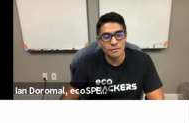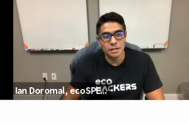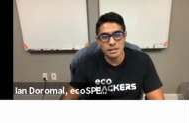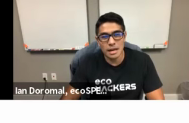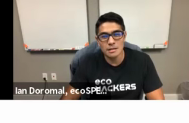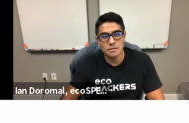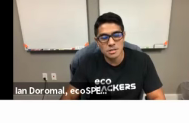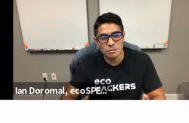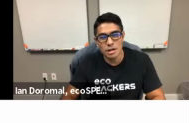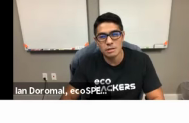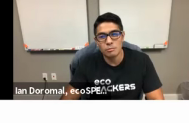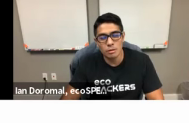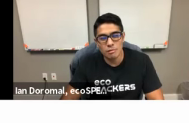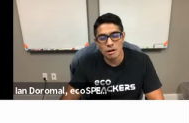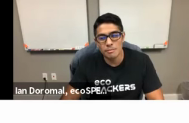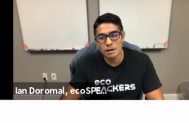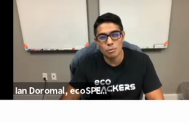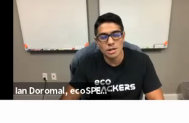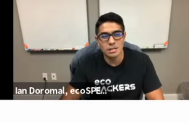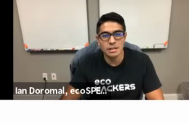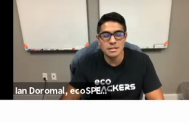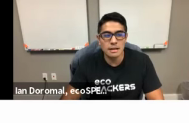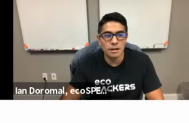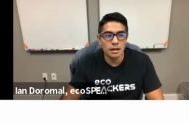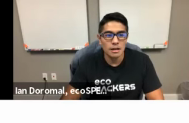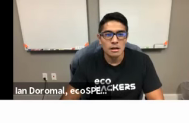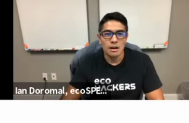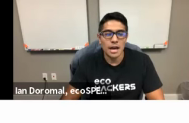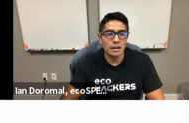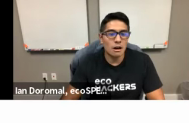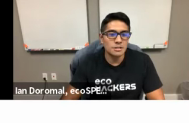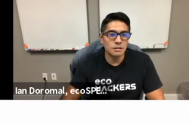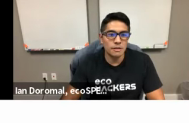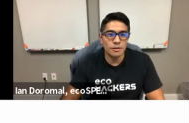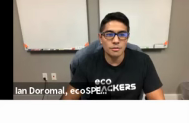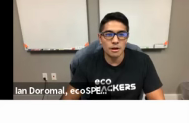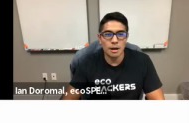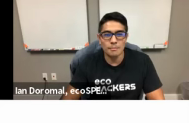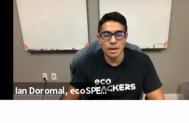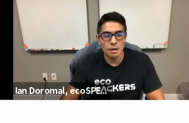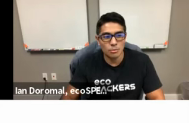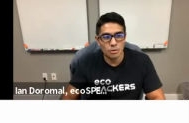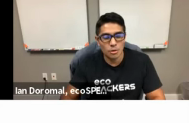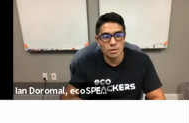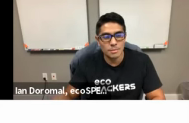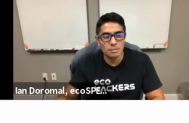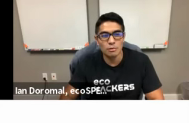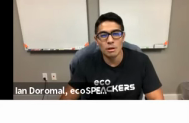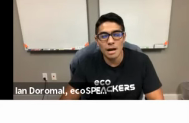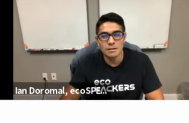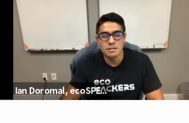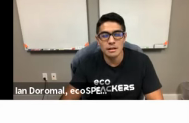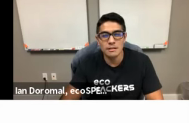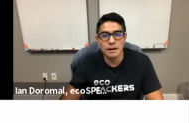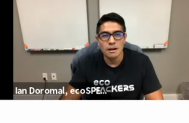still prevalent today. So this is a project we're really proud about, Washington, D.C. area, on the Anacostia River, and we're going to be